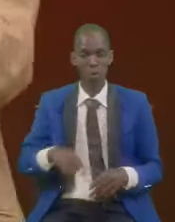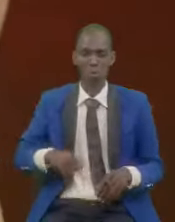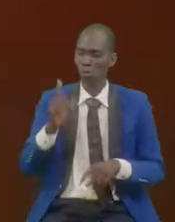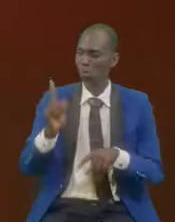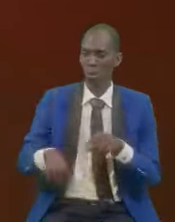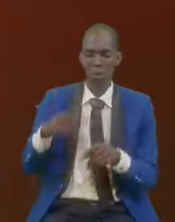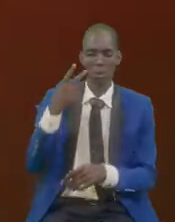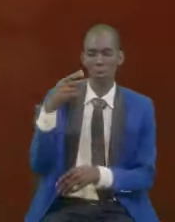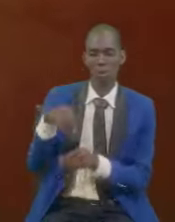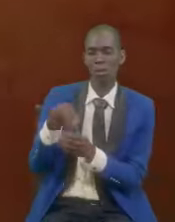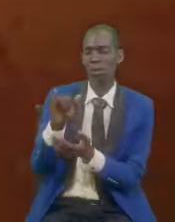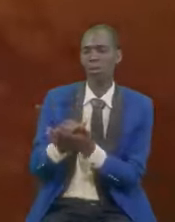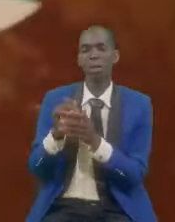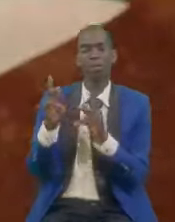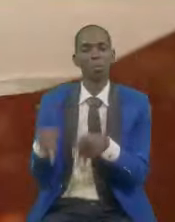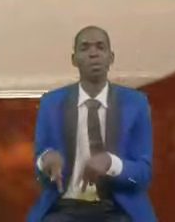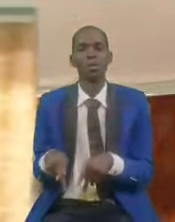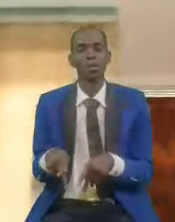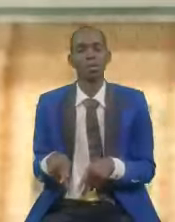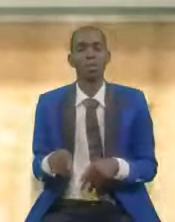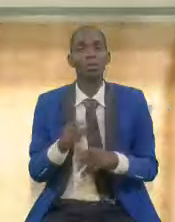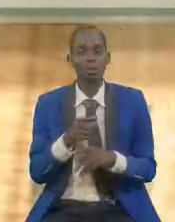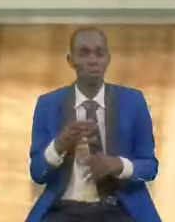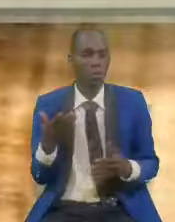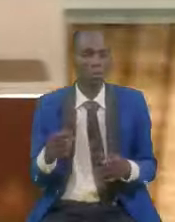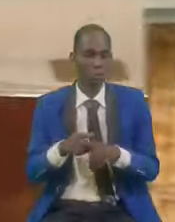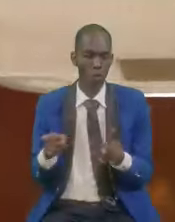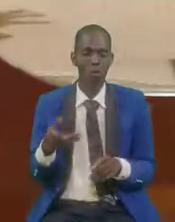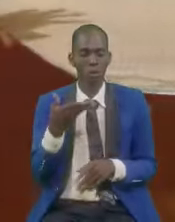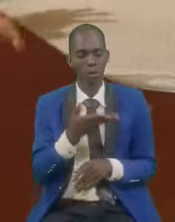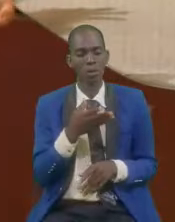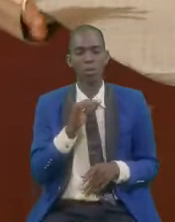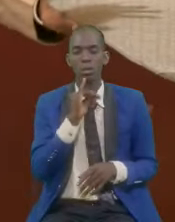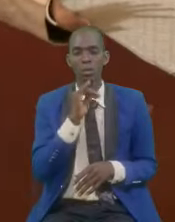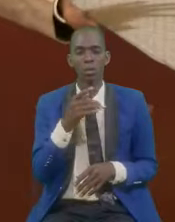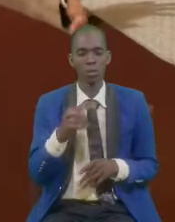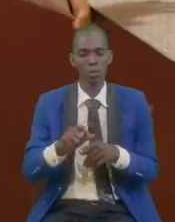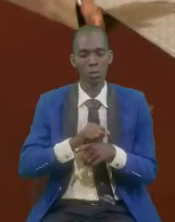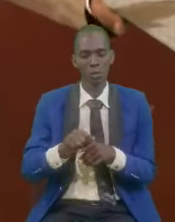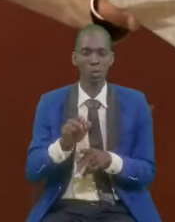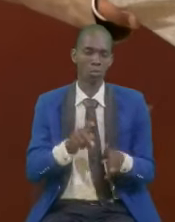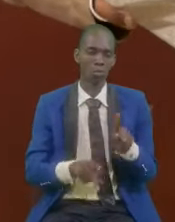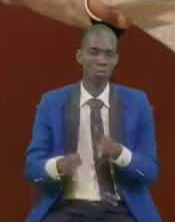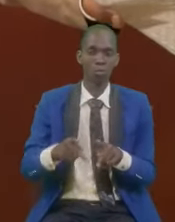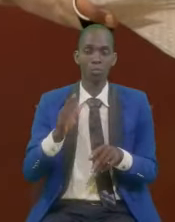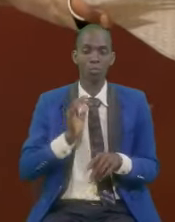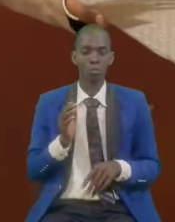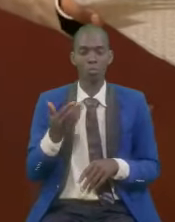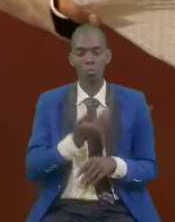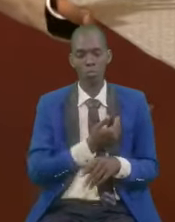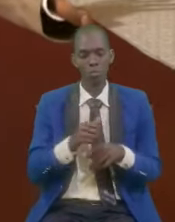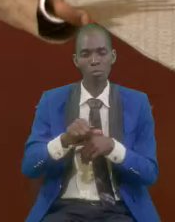out. But that the practical one, number three, our practical